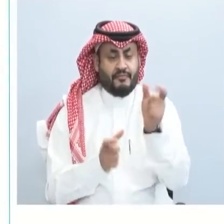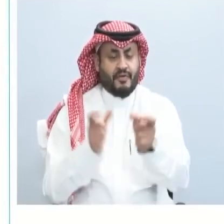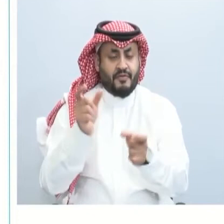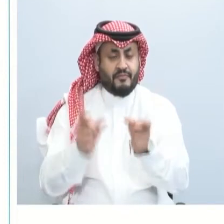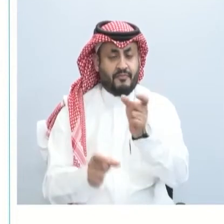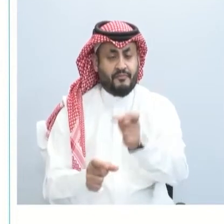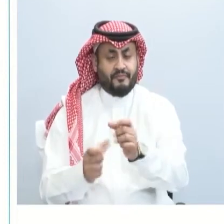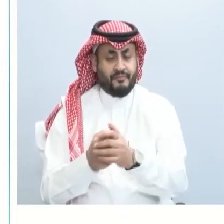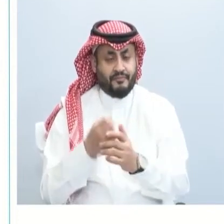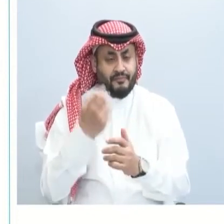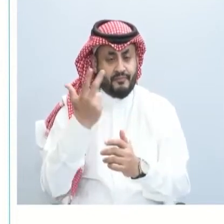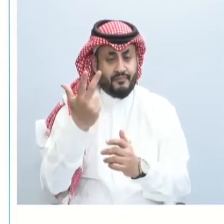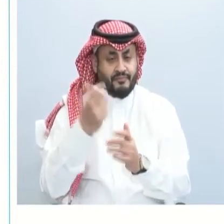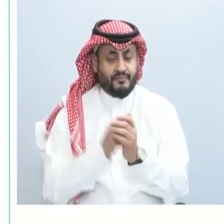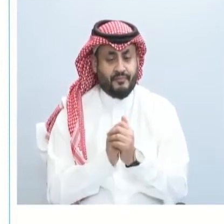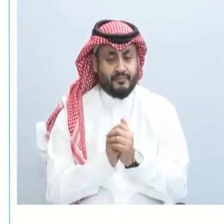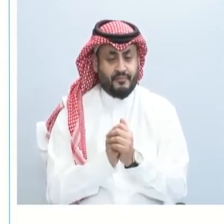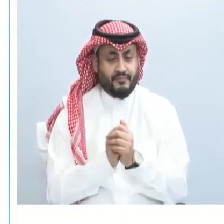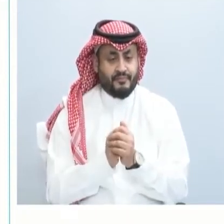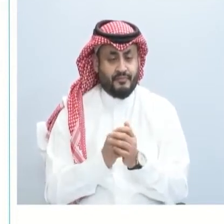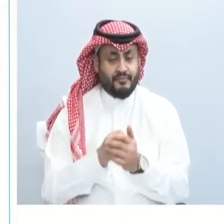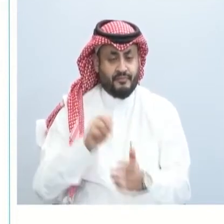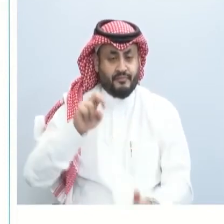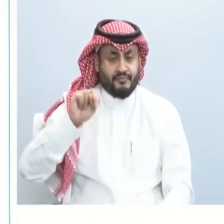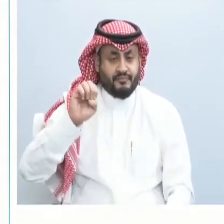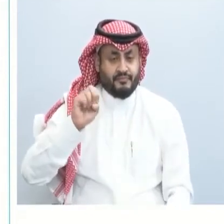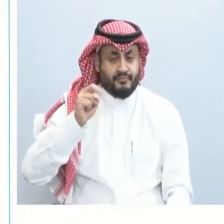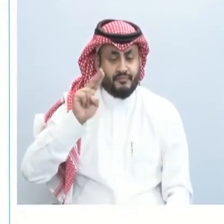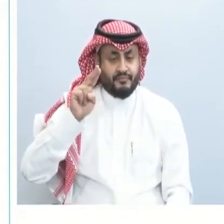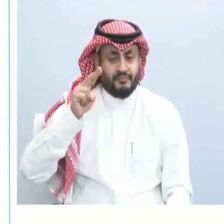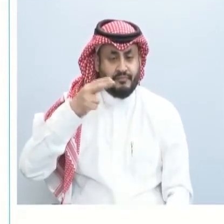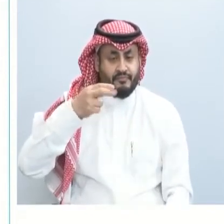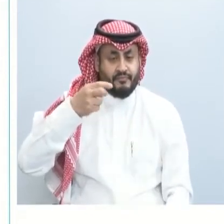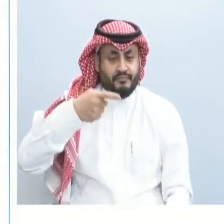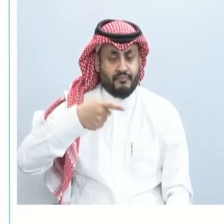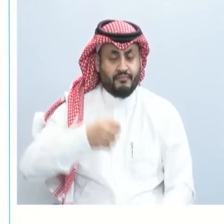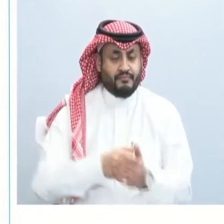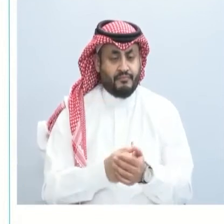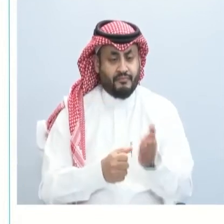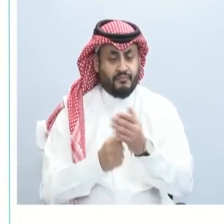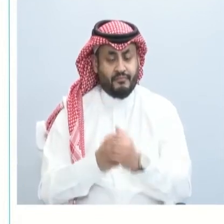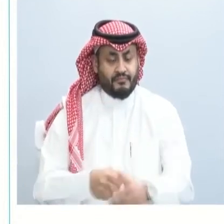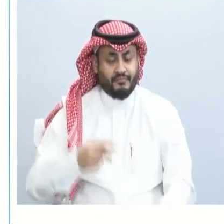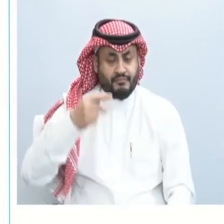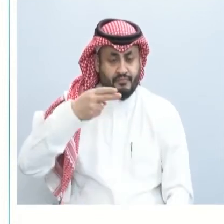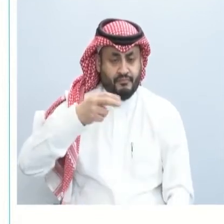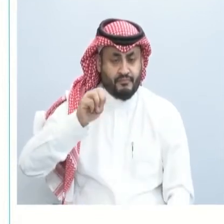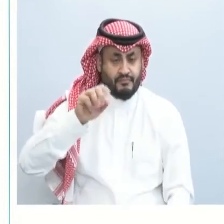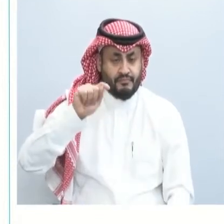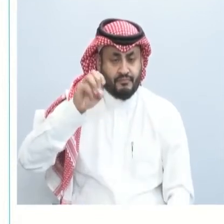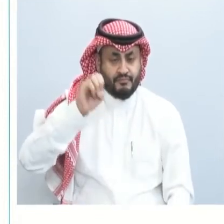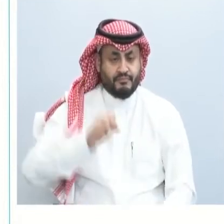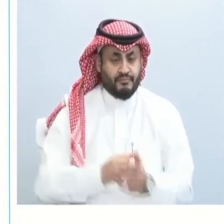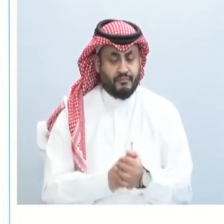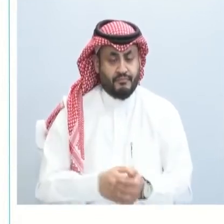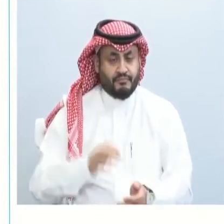we have three words, enough, photo, and funny. What we need to do here